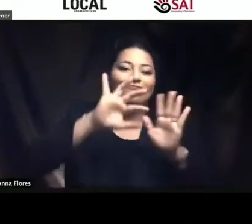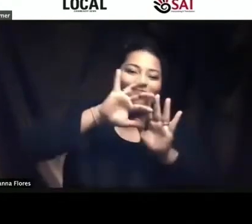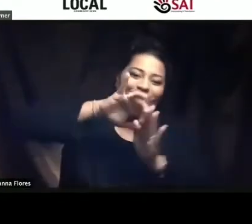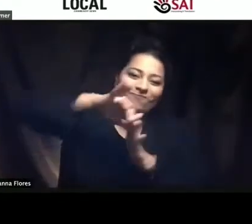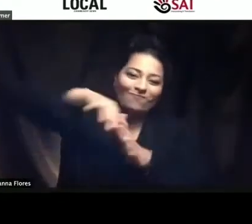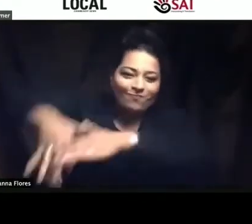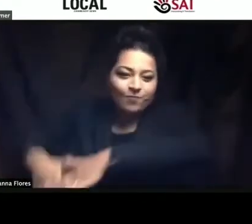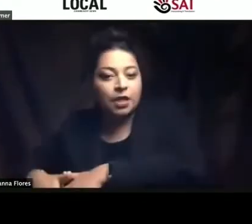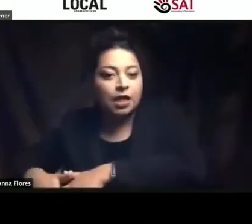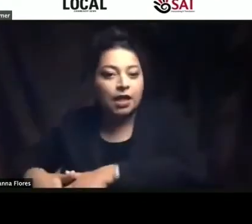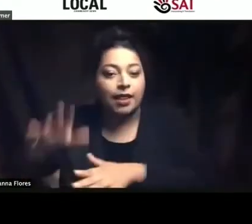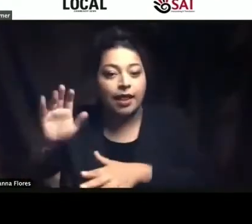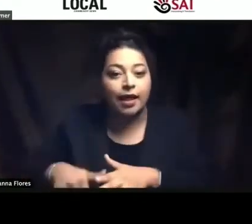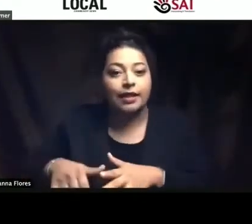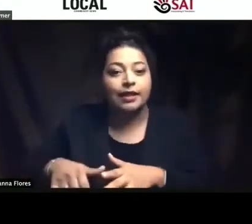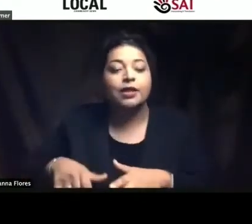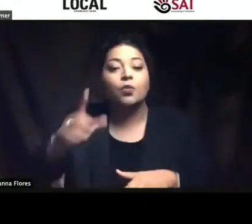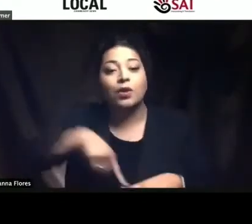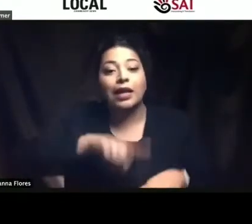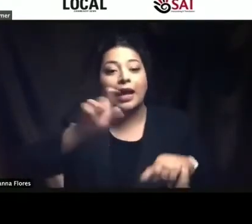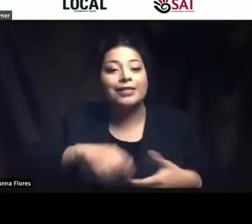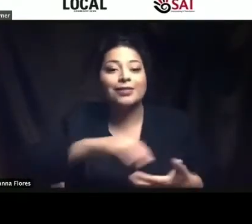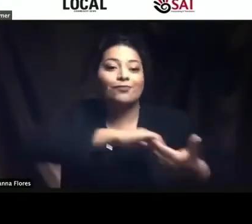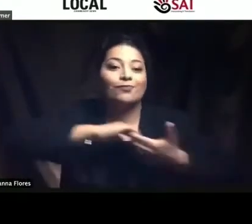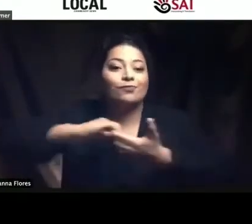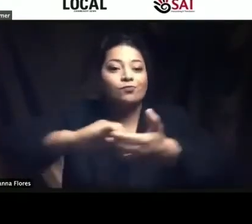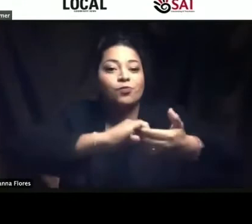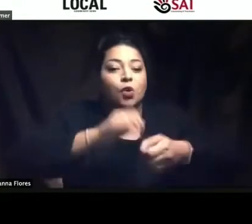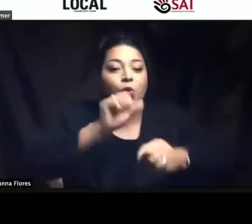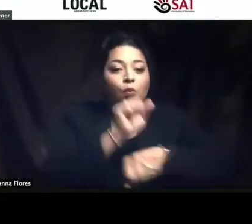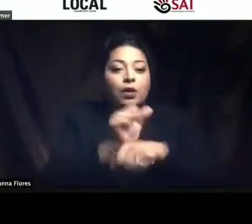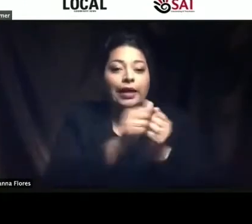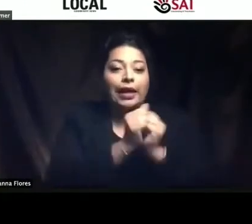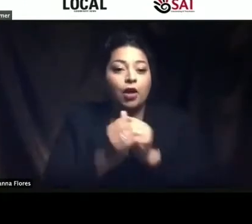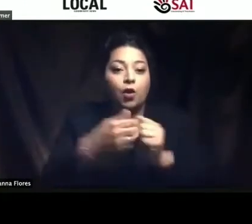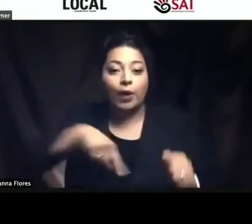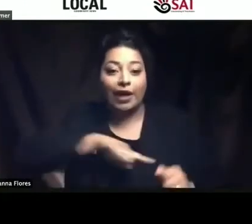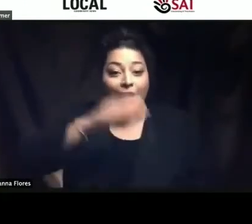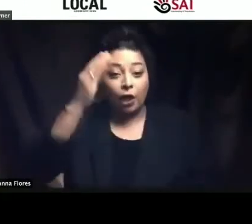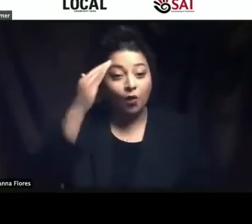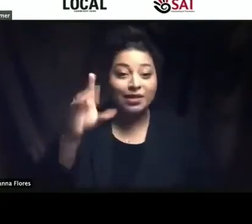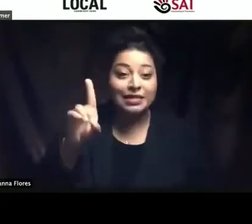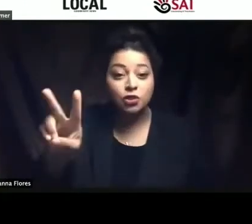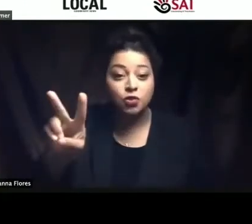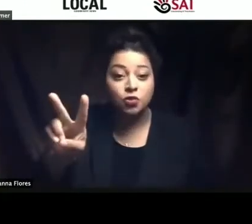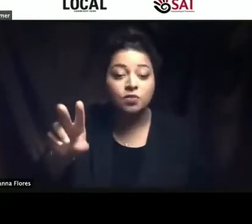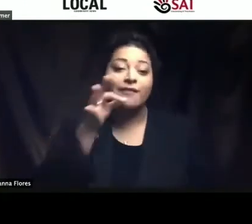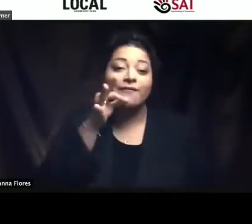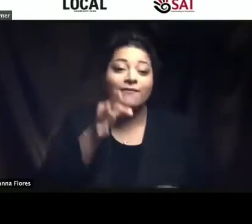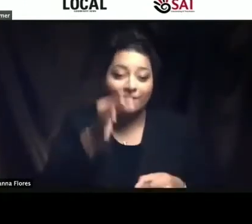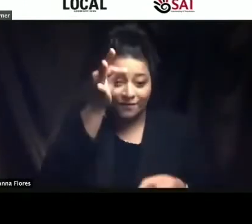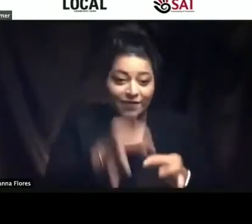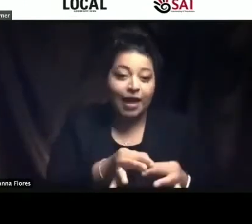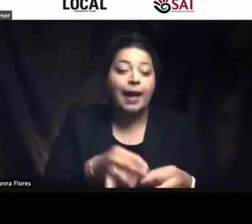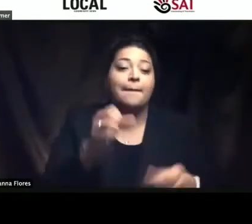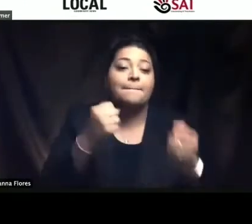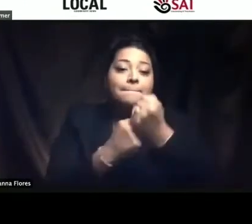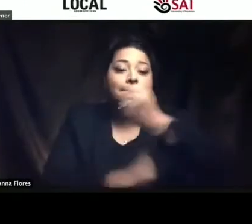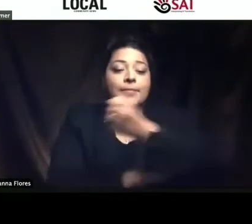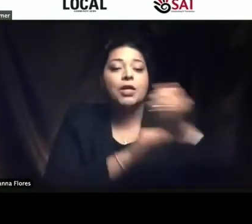my statement of coalition building and working together. And so we know in District 2, faith-based community, nonprofit